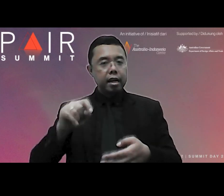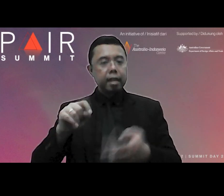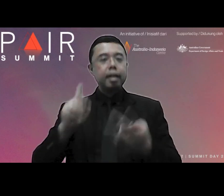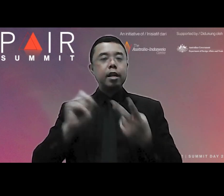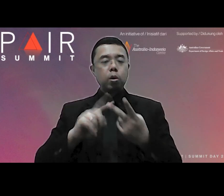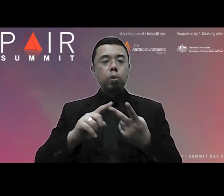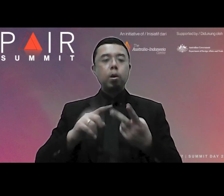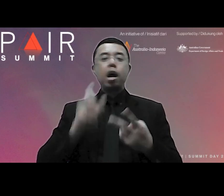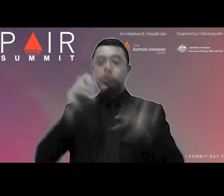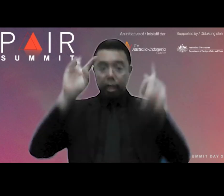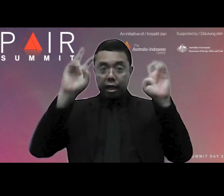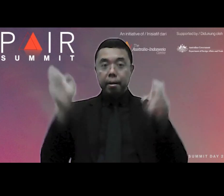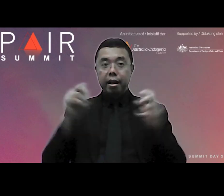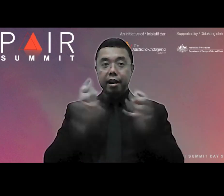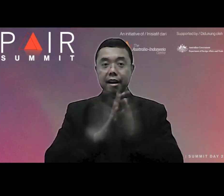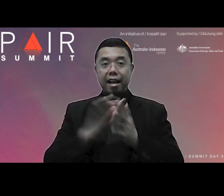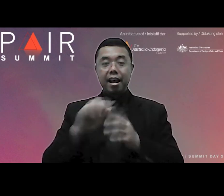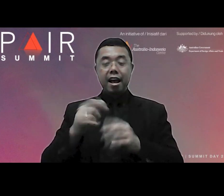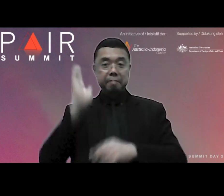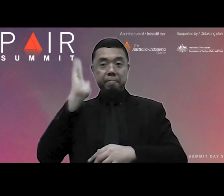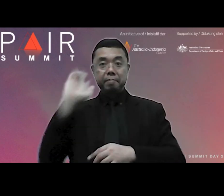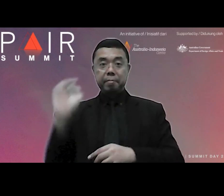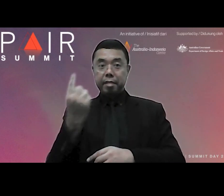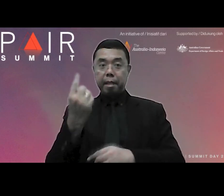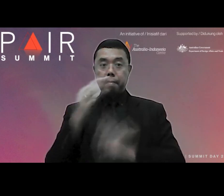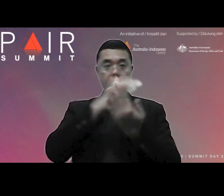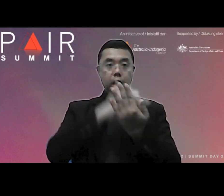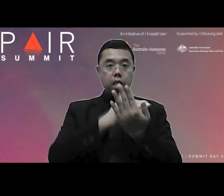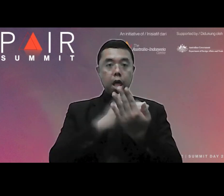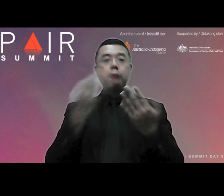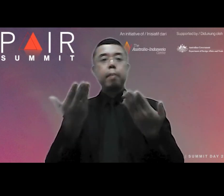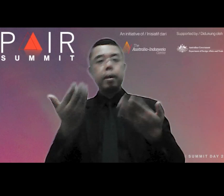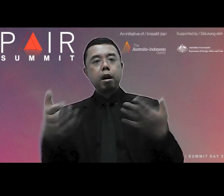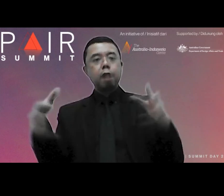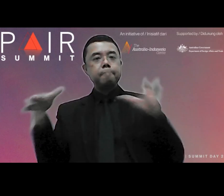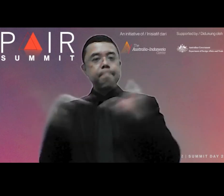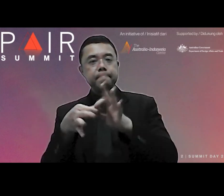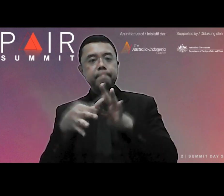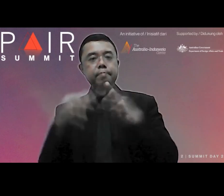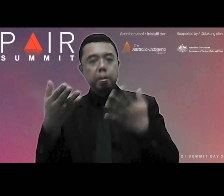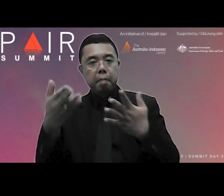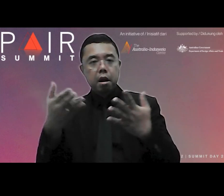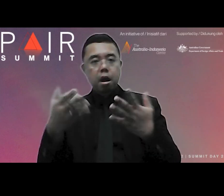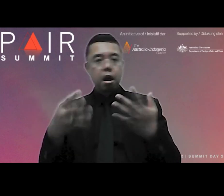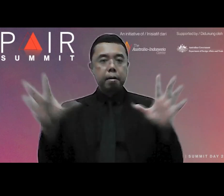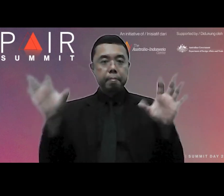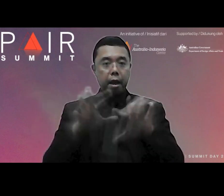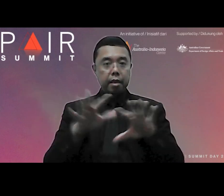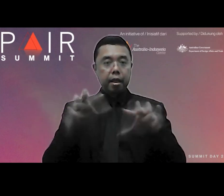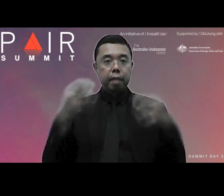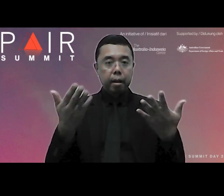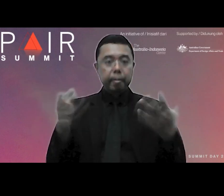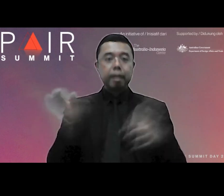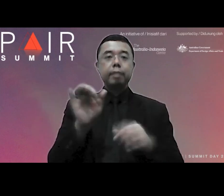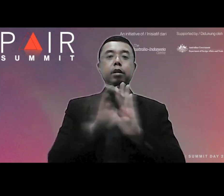and connectivity, health data connectivity and integration. We know that Indonesia, as we've heard, has such a huge and dispersed